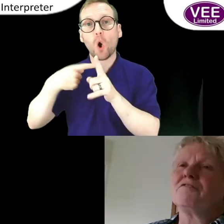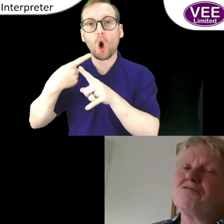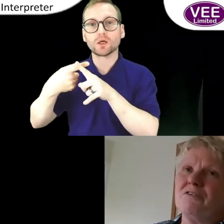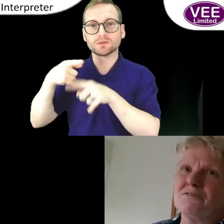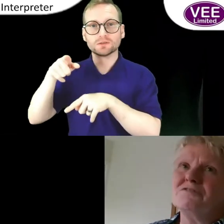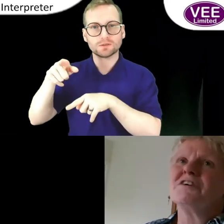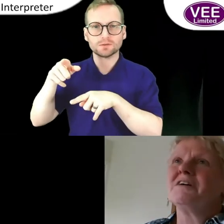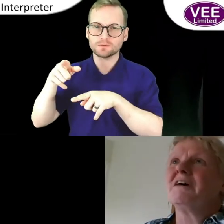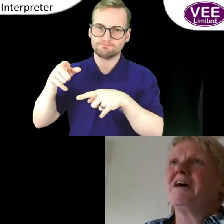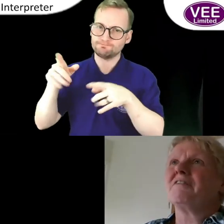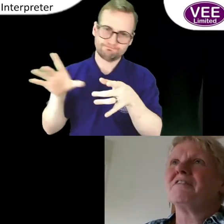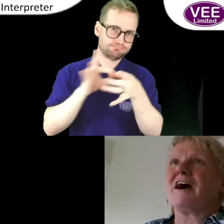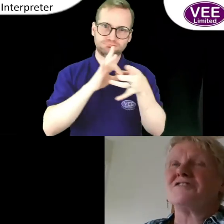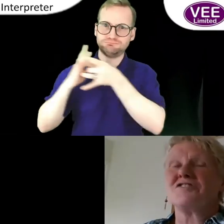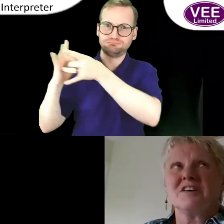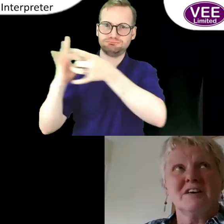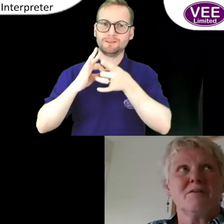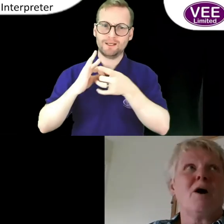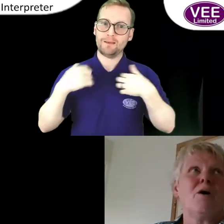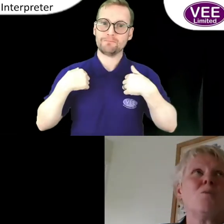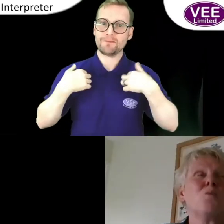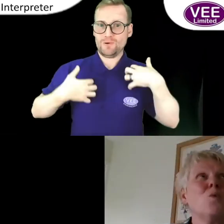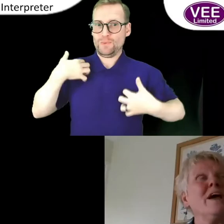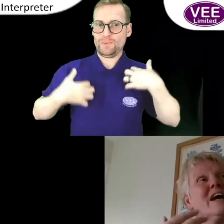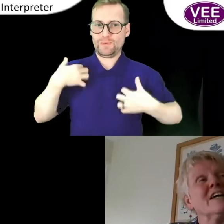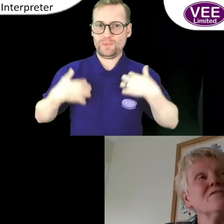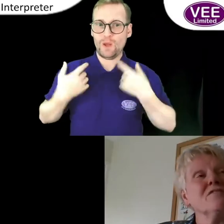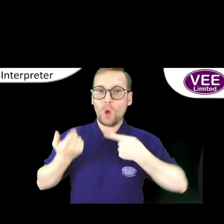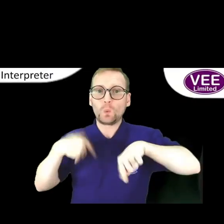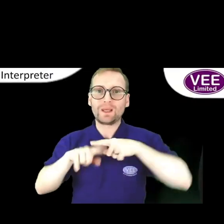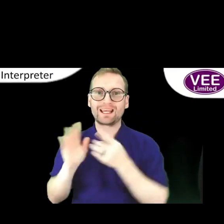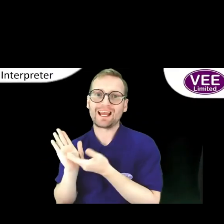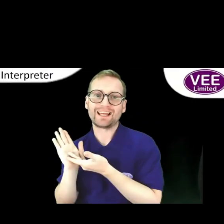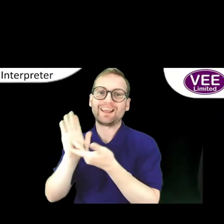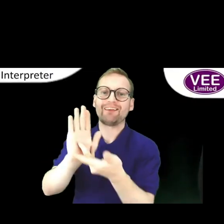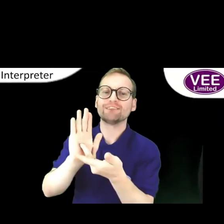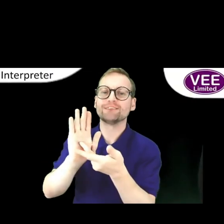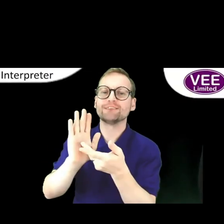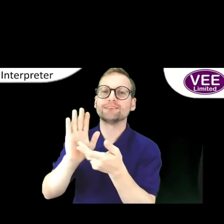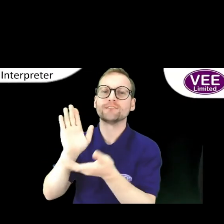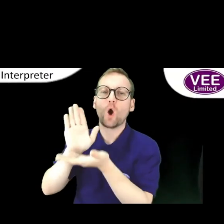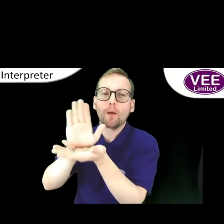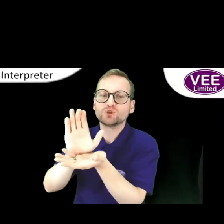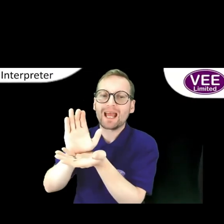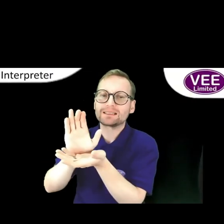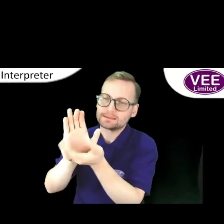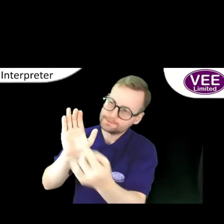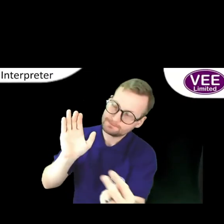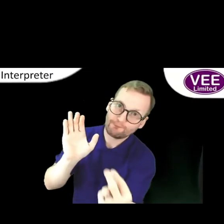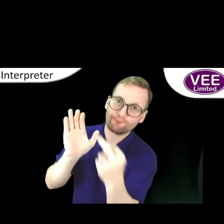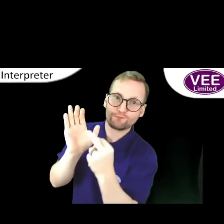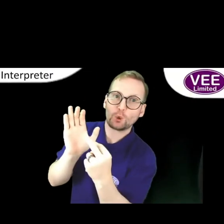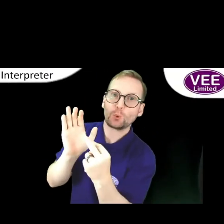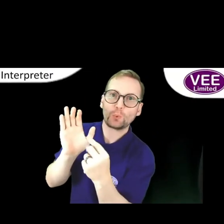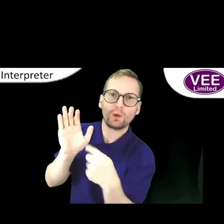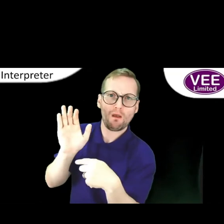really thrilled that we can give these objects agency through